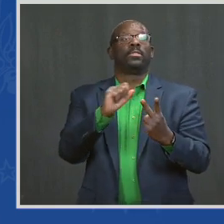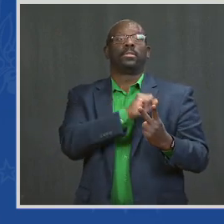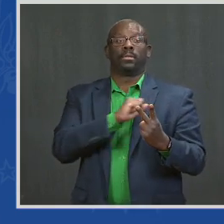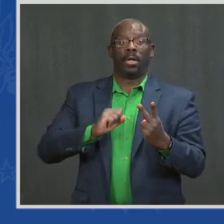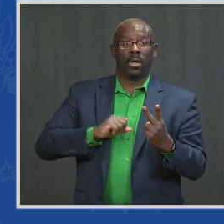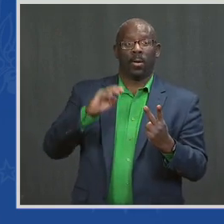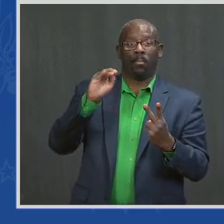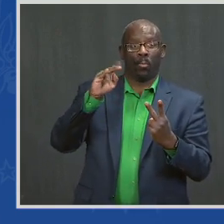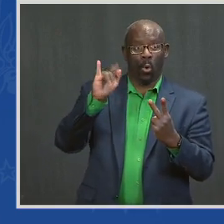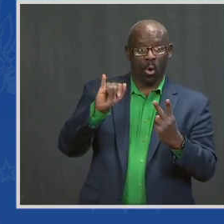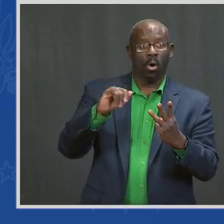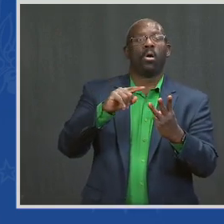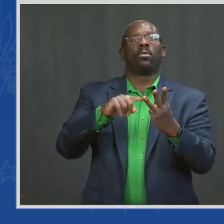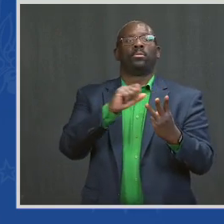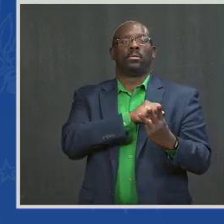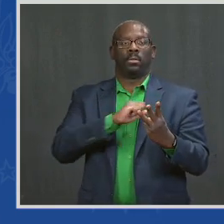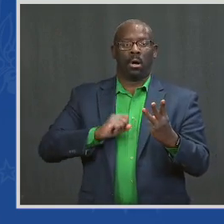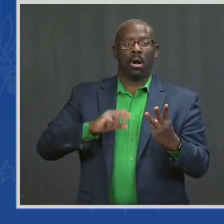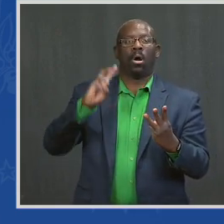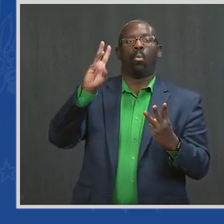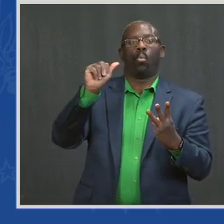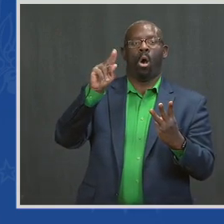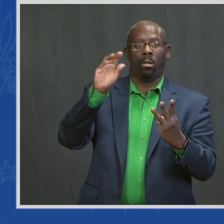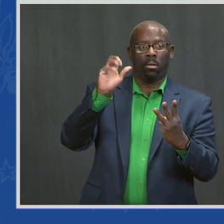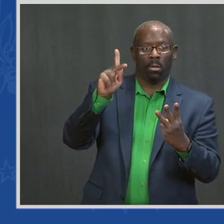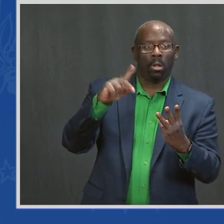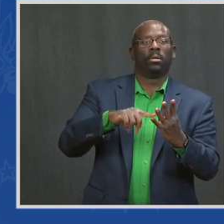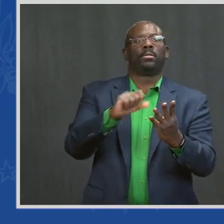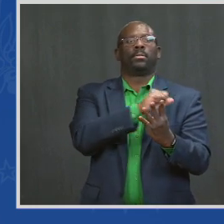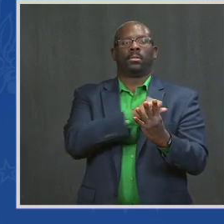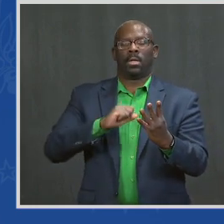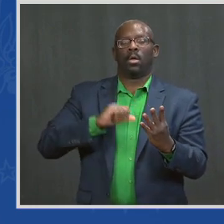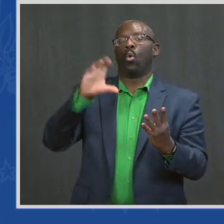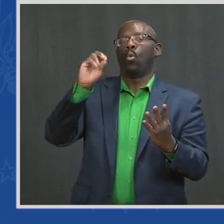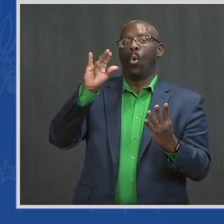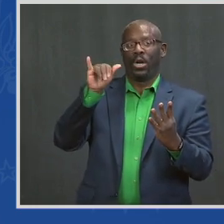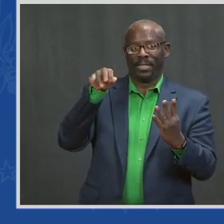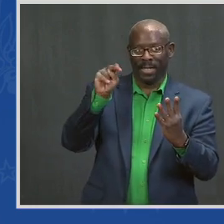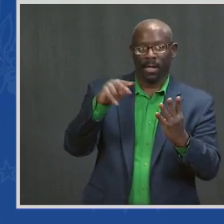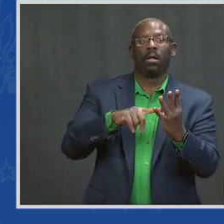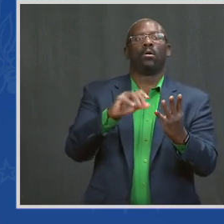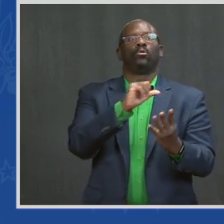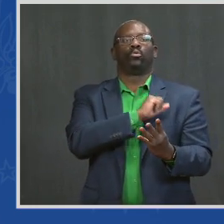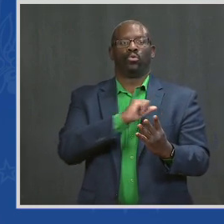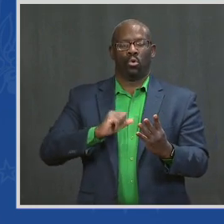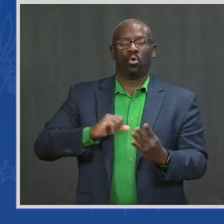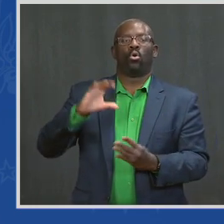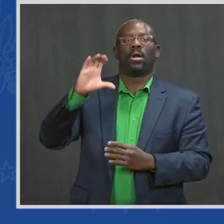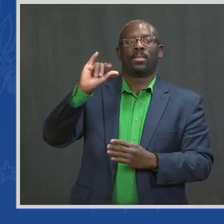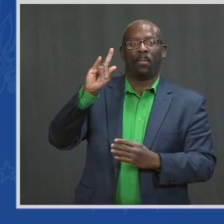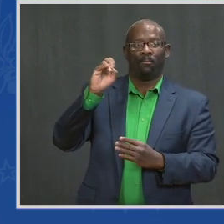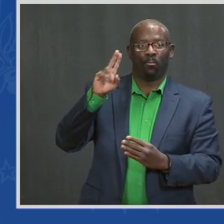Senator John Cornyn, Whip John Clyburn, Representative Barbara Lee,